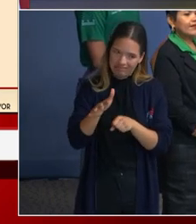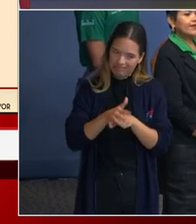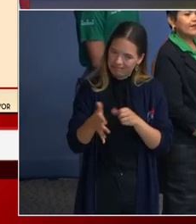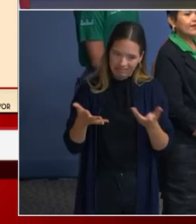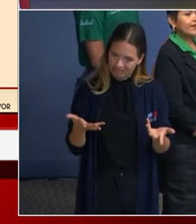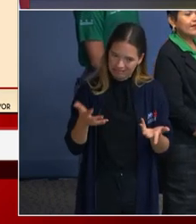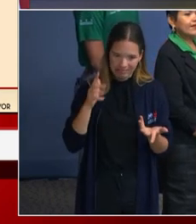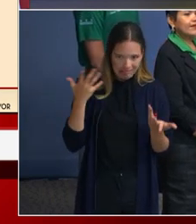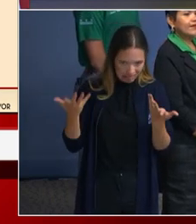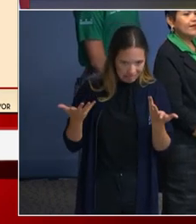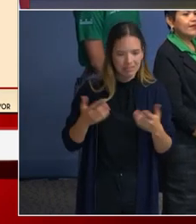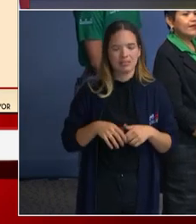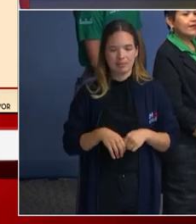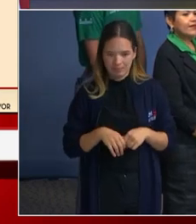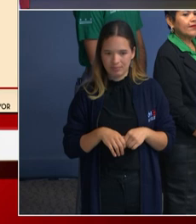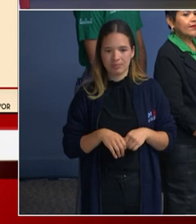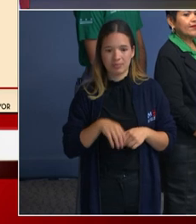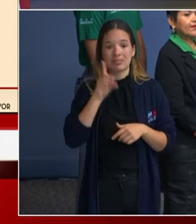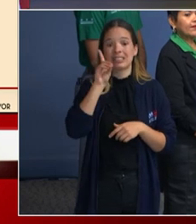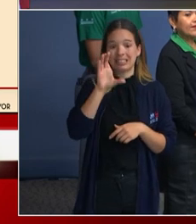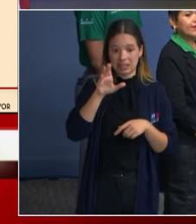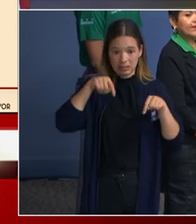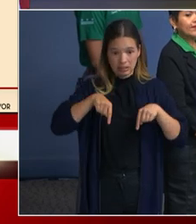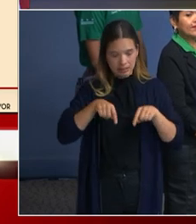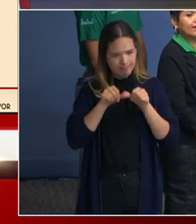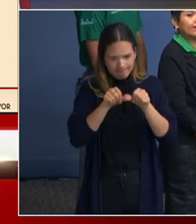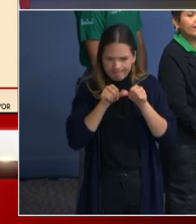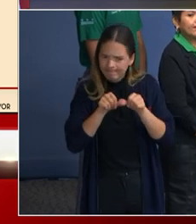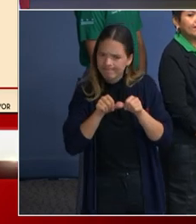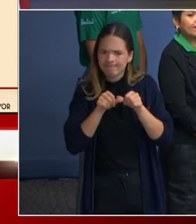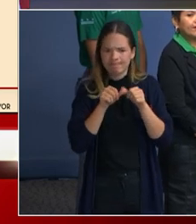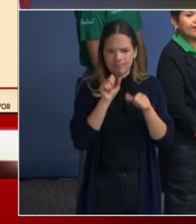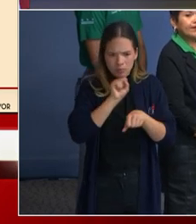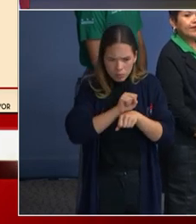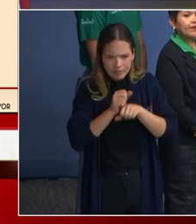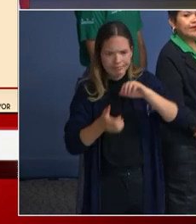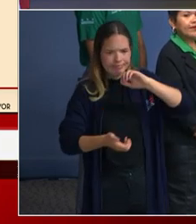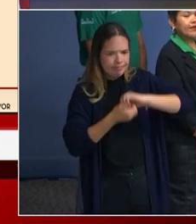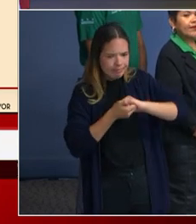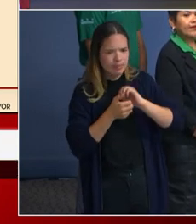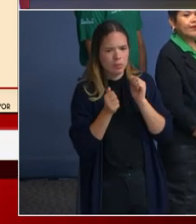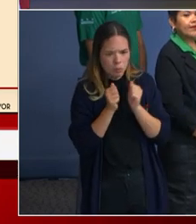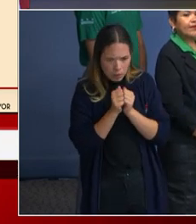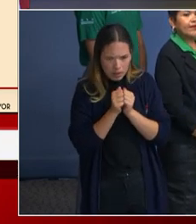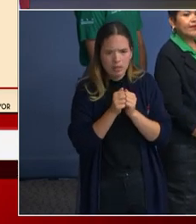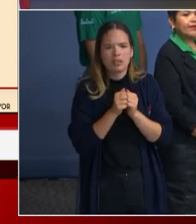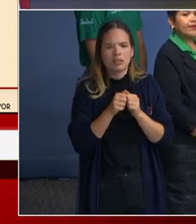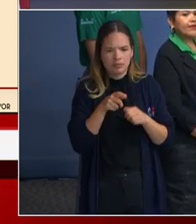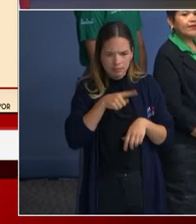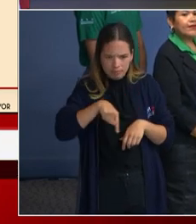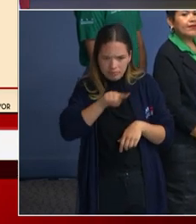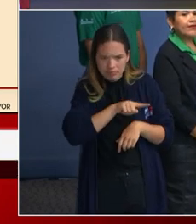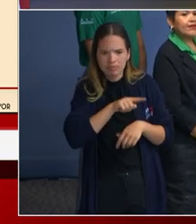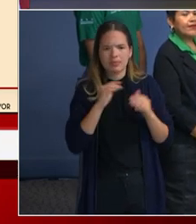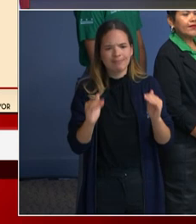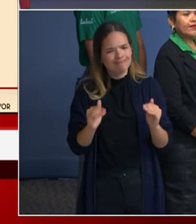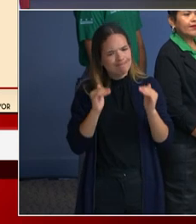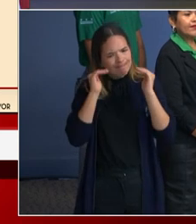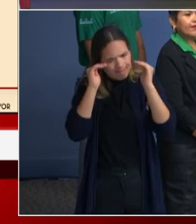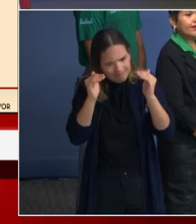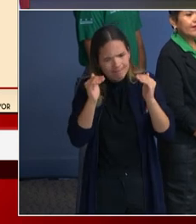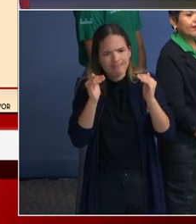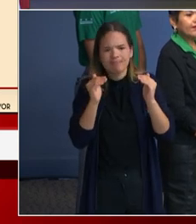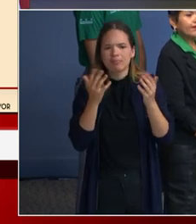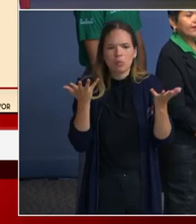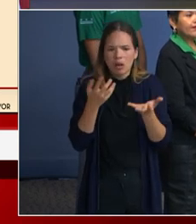Columbia would continue to work with our partners to advance what we need and to make sure that